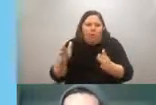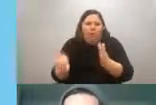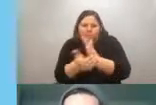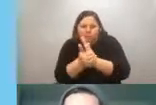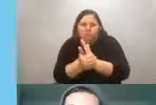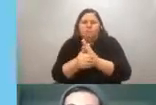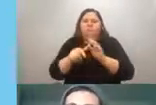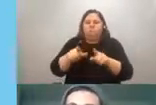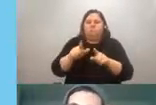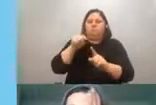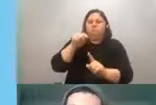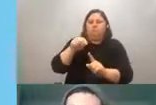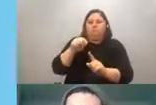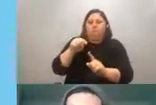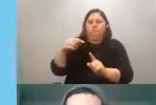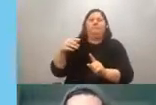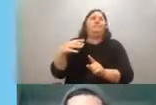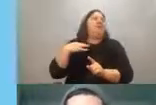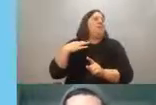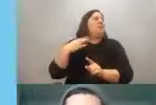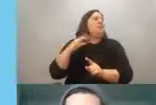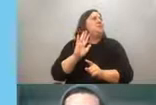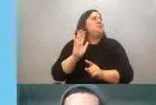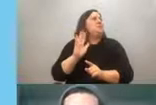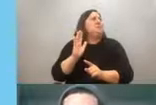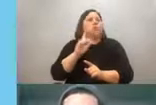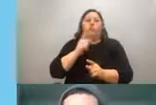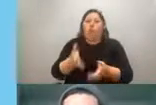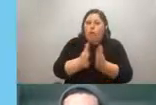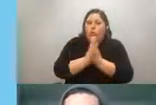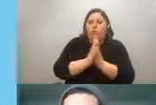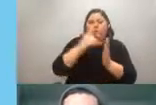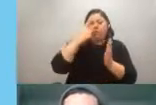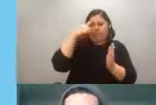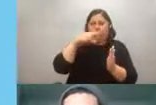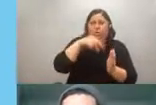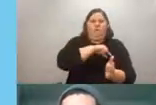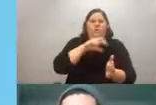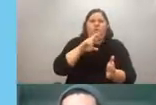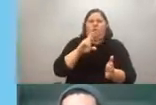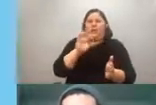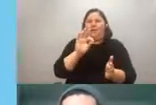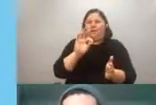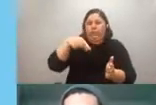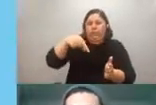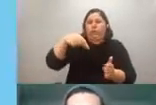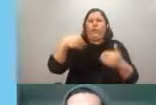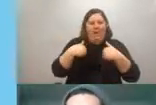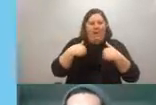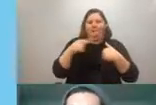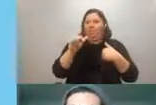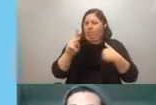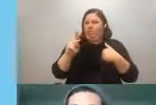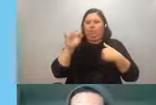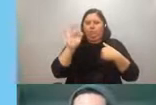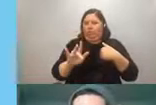application or i should say the request for qualifications the call for artists there is a video link uh that